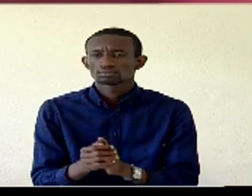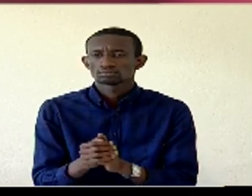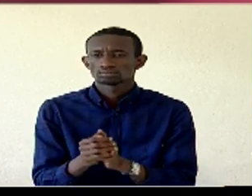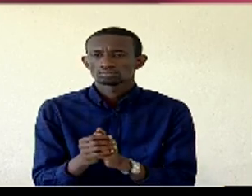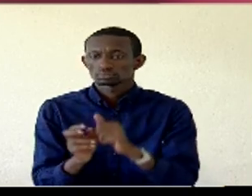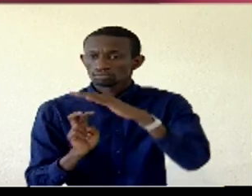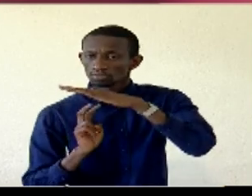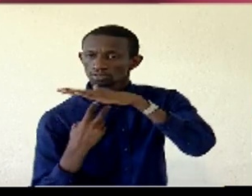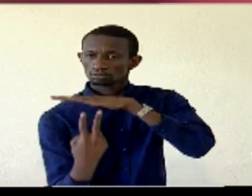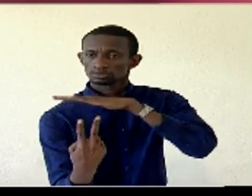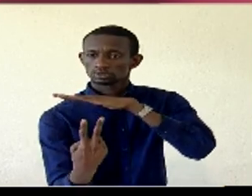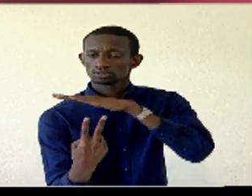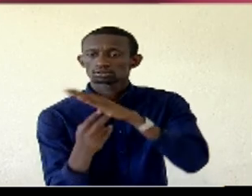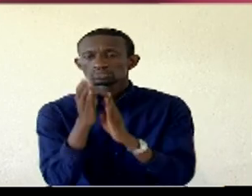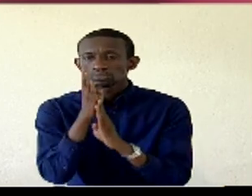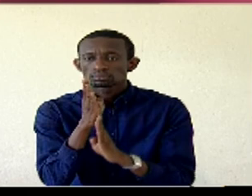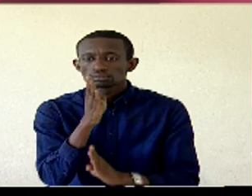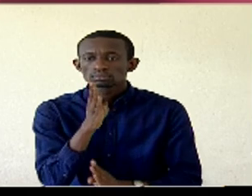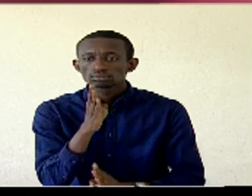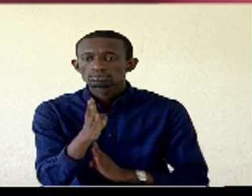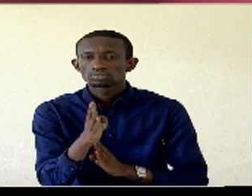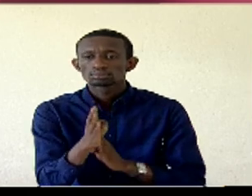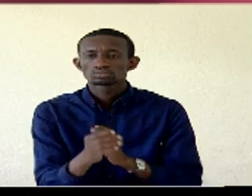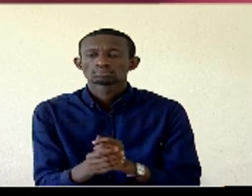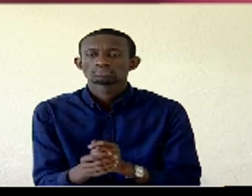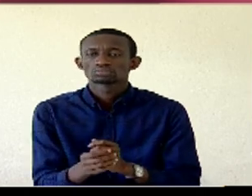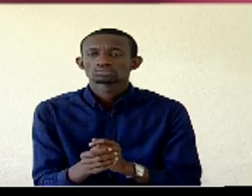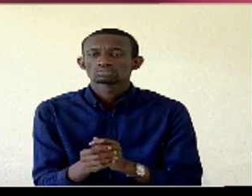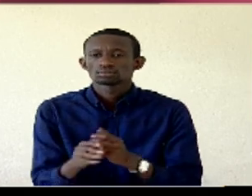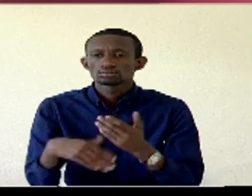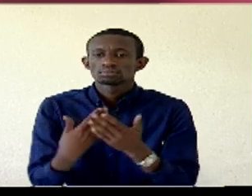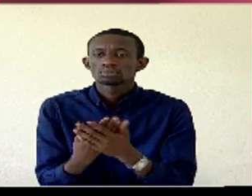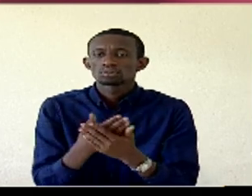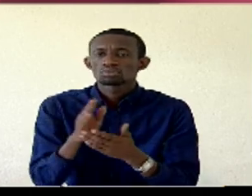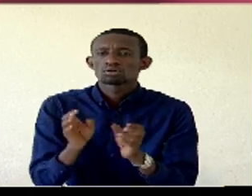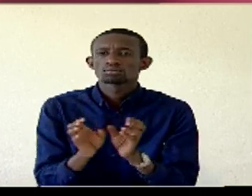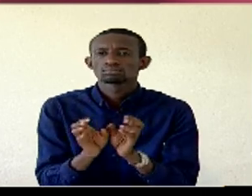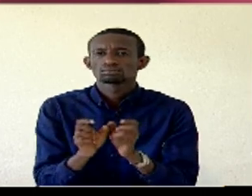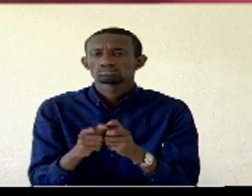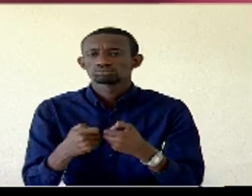as the metaphase plate, after which the threads are going to pull.